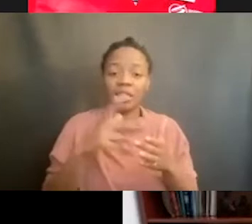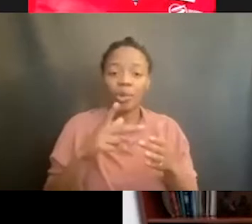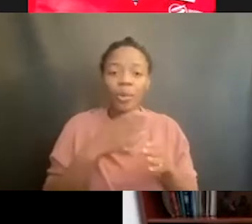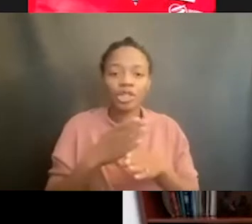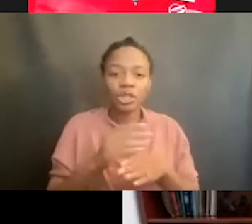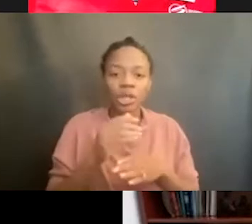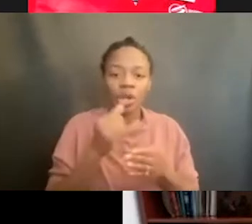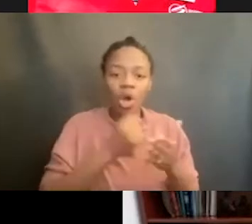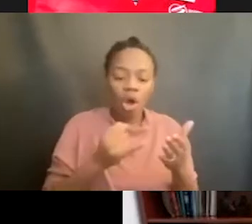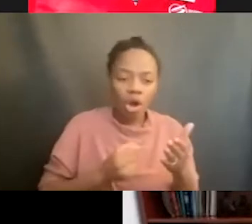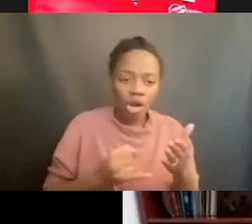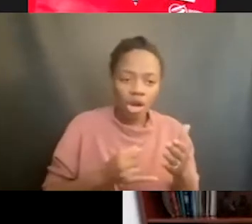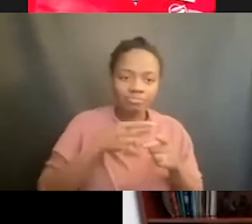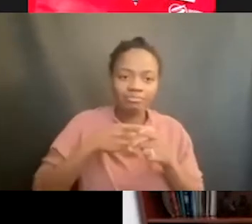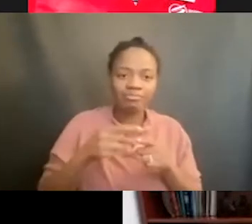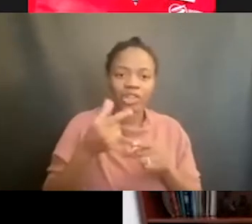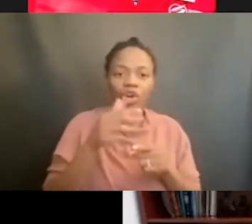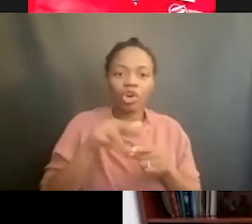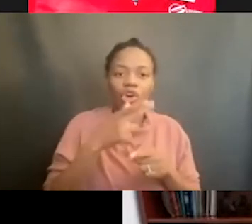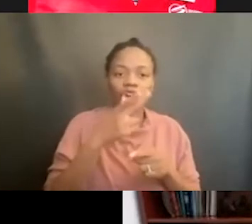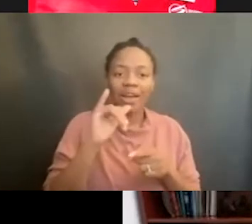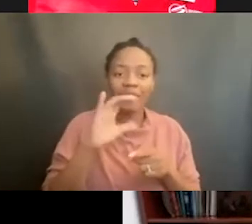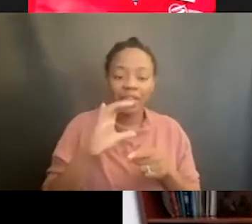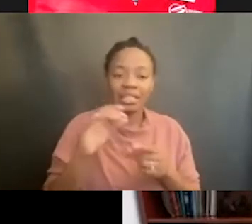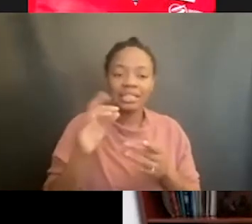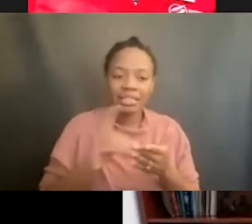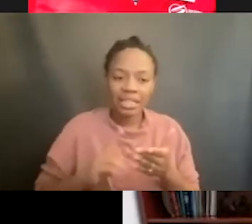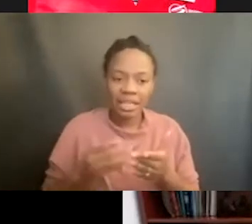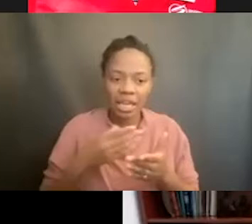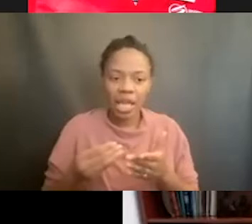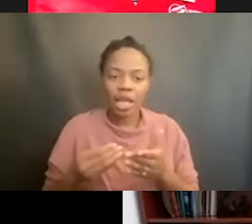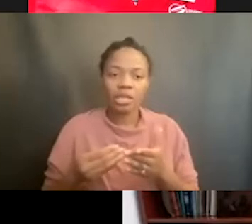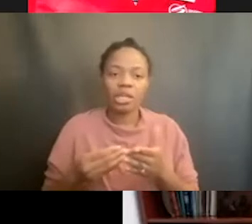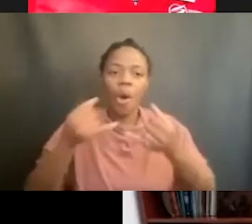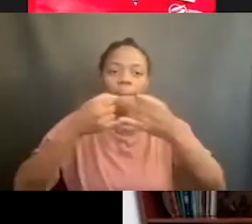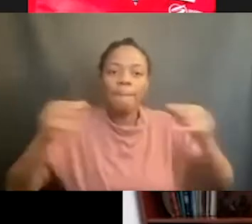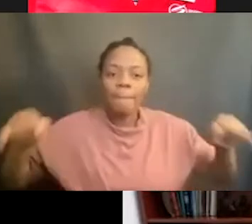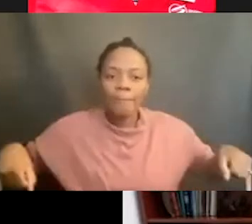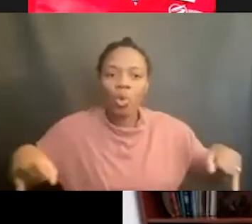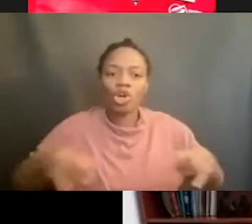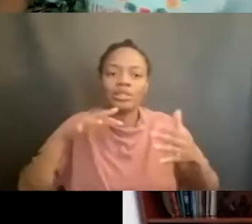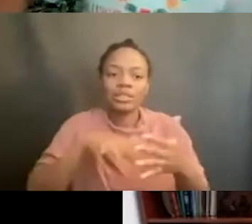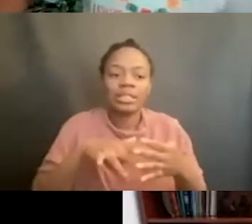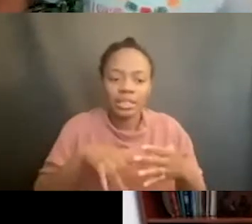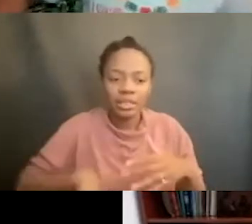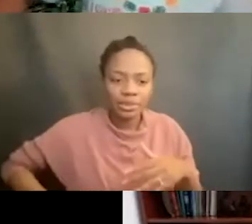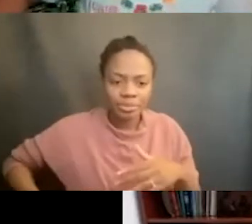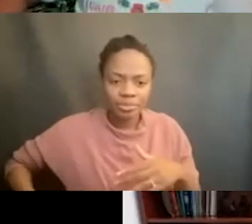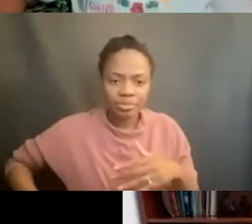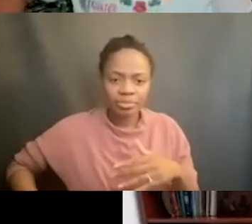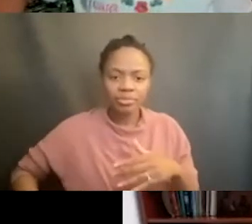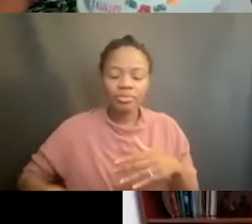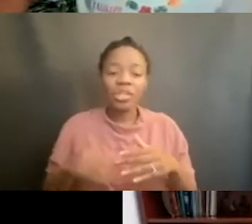concentration in graphic design and Central American and Transborder Studies. She's also the Student Diversity Initiatives Assistant in the